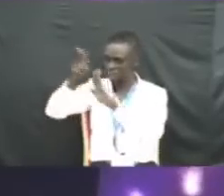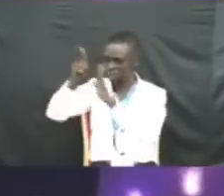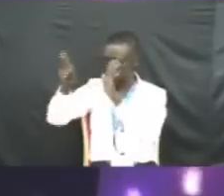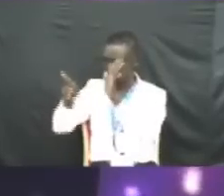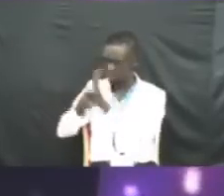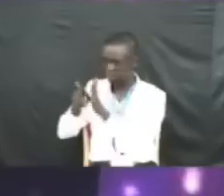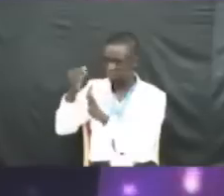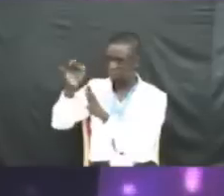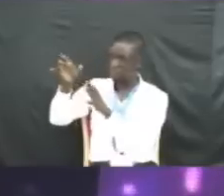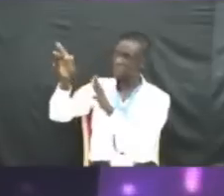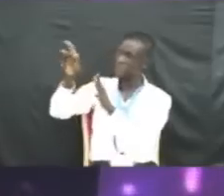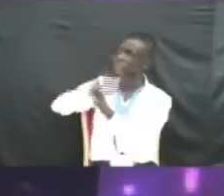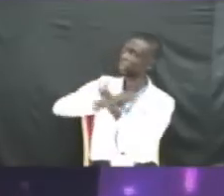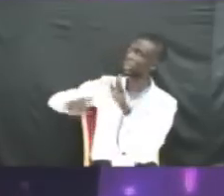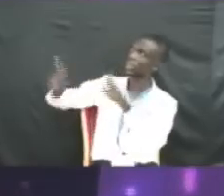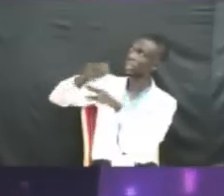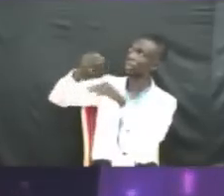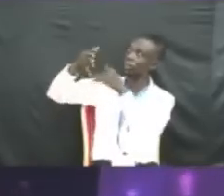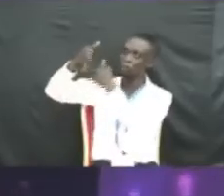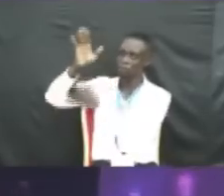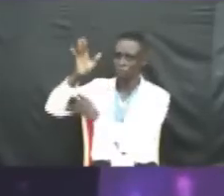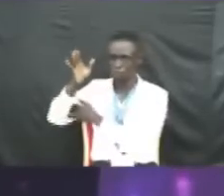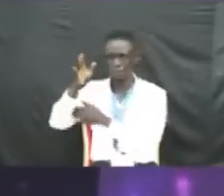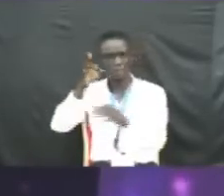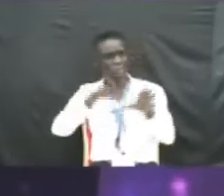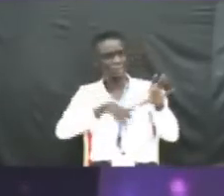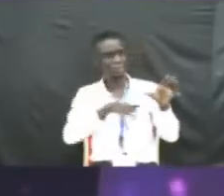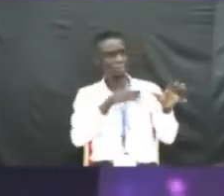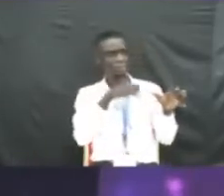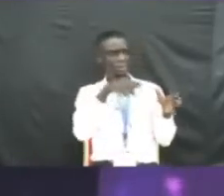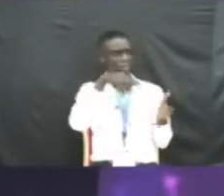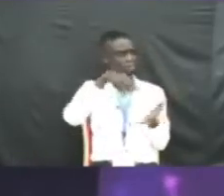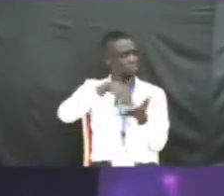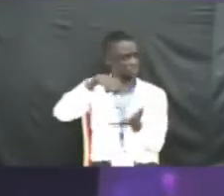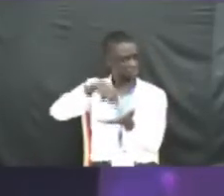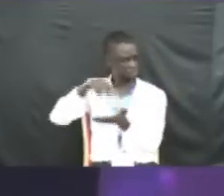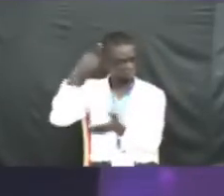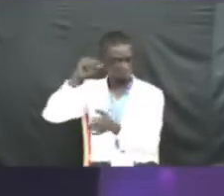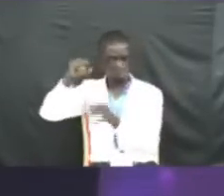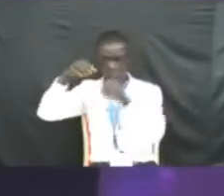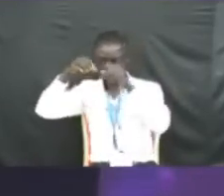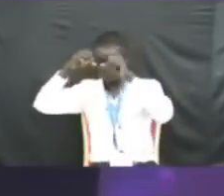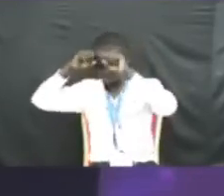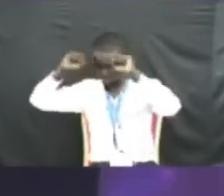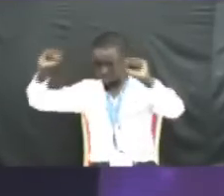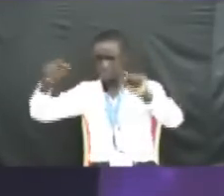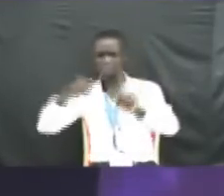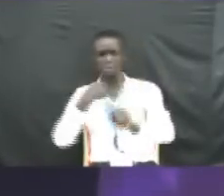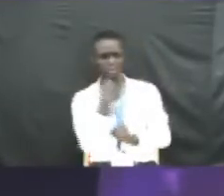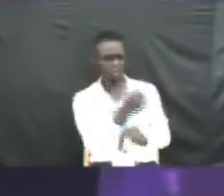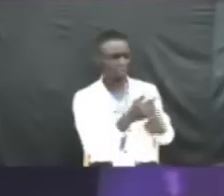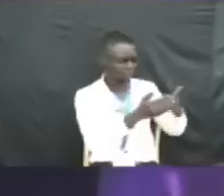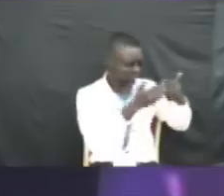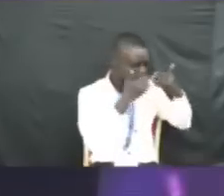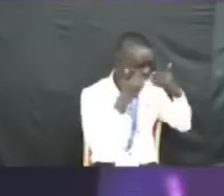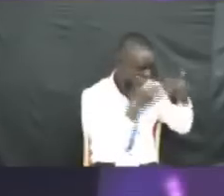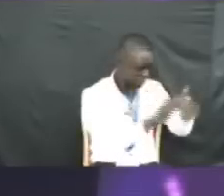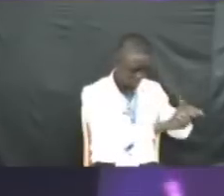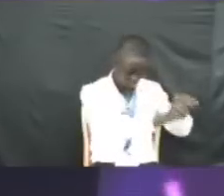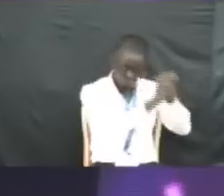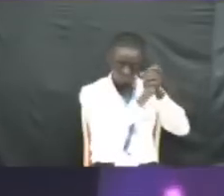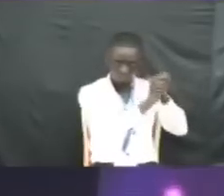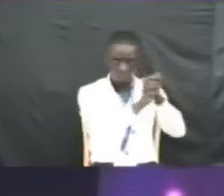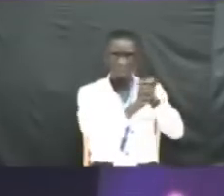kingdom of God. Apostle Chairman, on behalf of the President of the Republic, I say a big thank you to you, the Church of